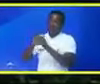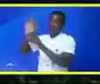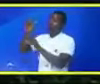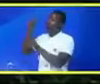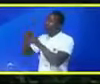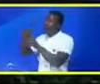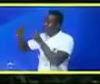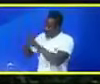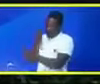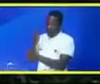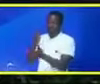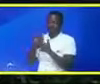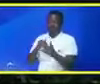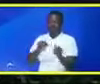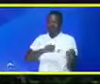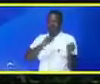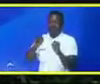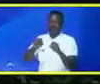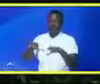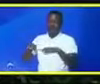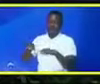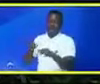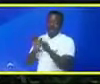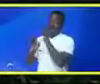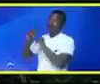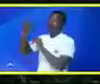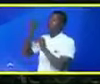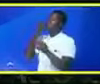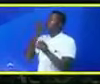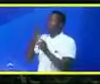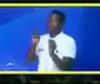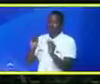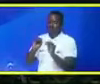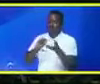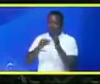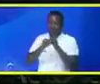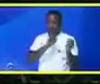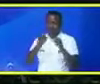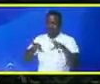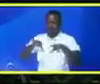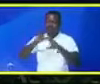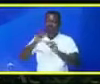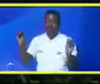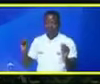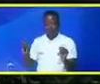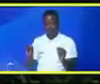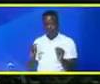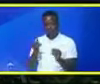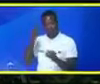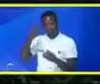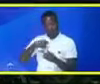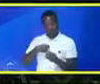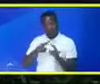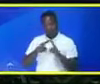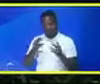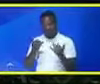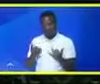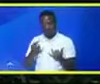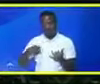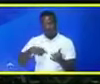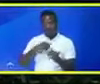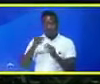says it, now his power has an assignment. Are we together? So let's talk about